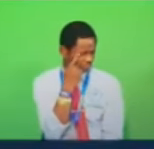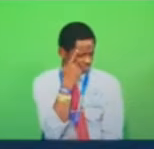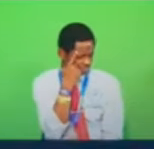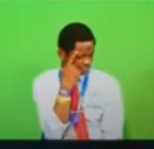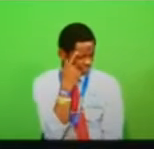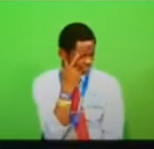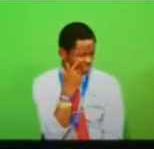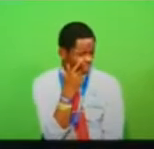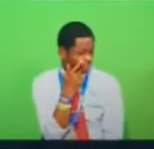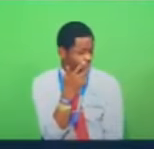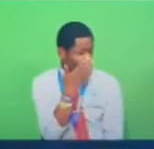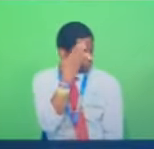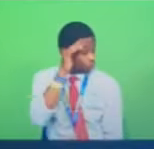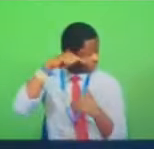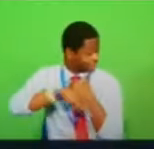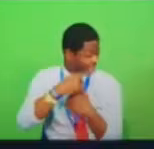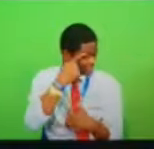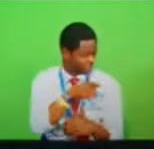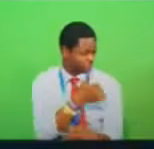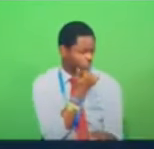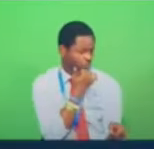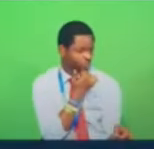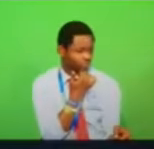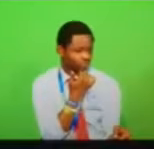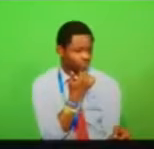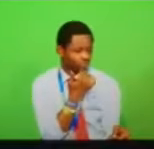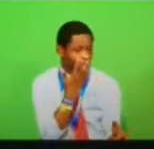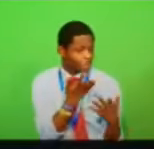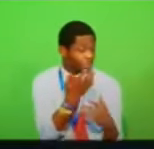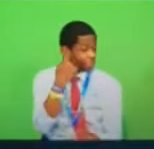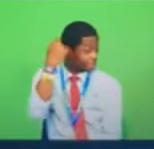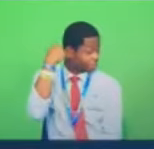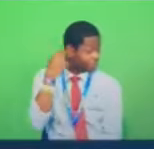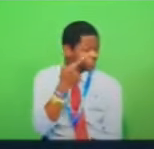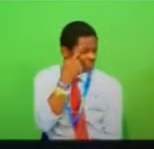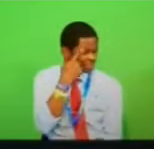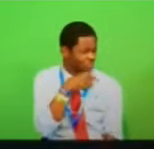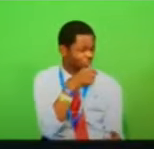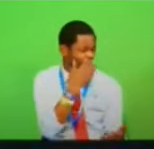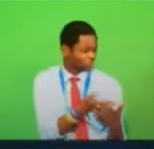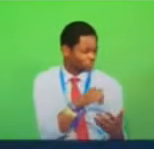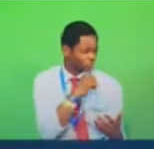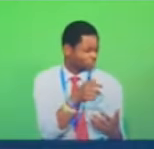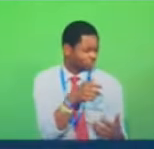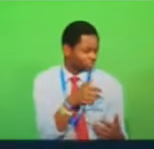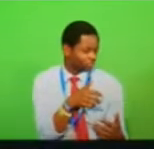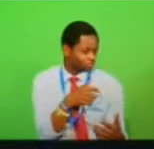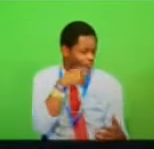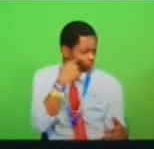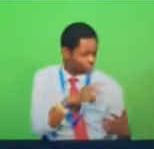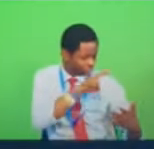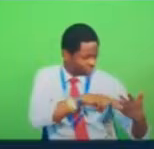text. The pretext, the post-text, and the context is all not so exciting. You